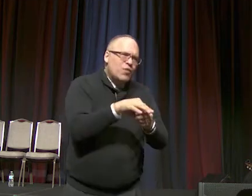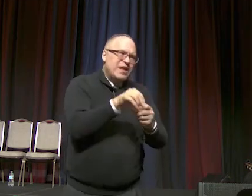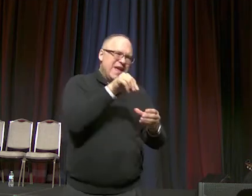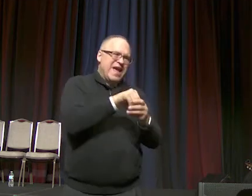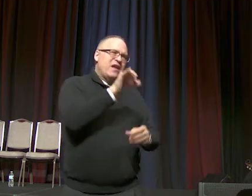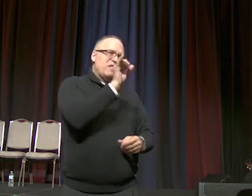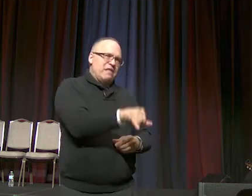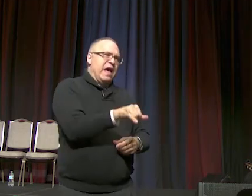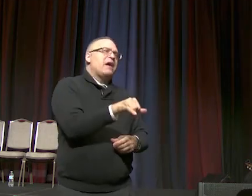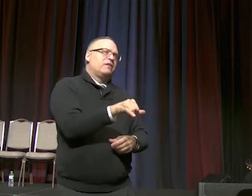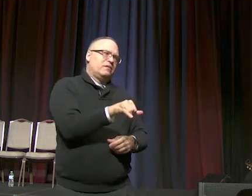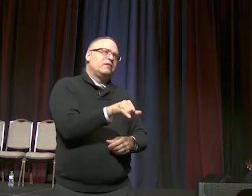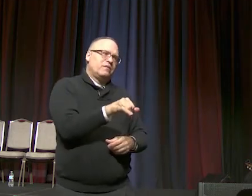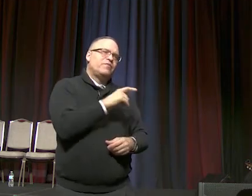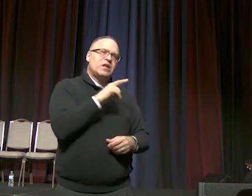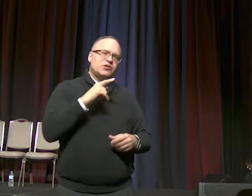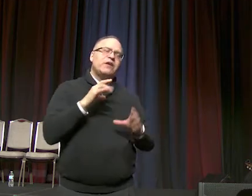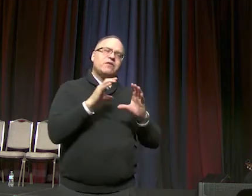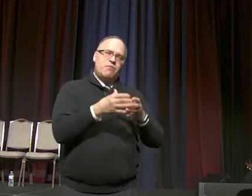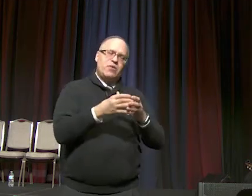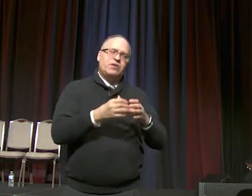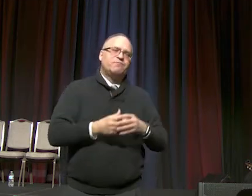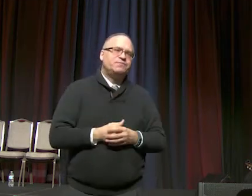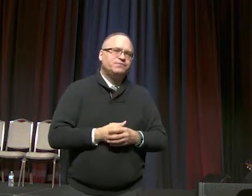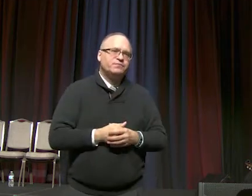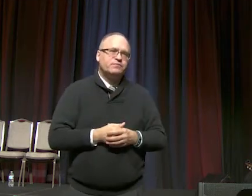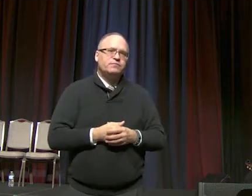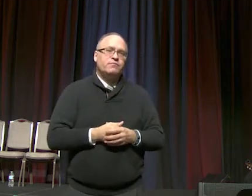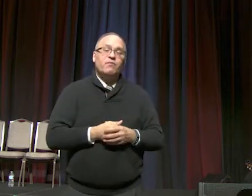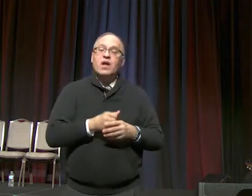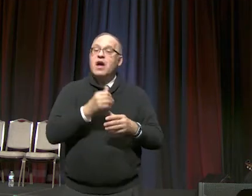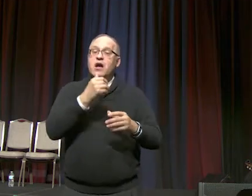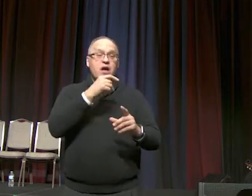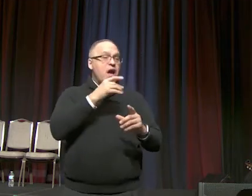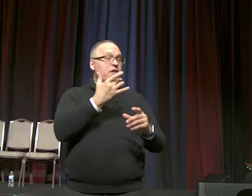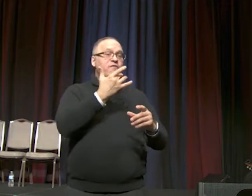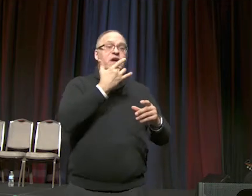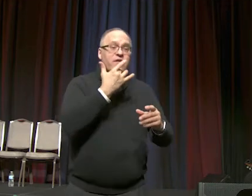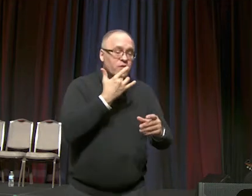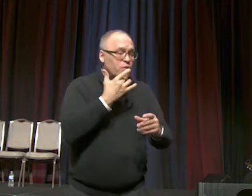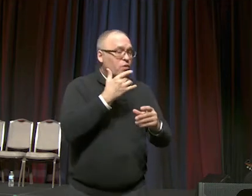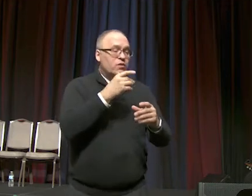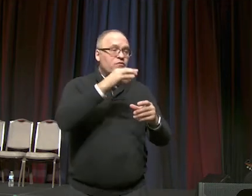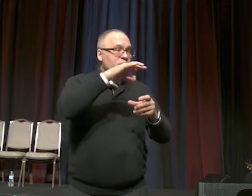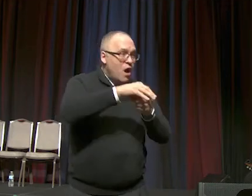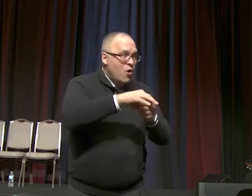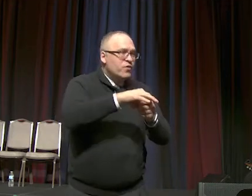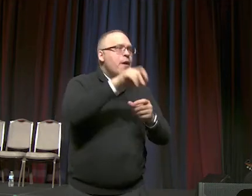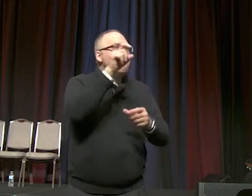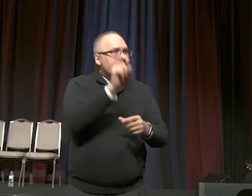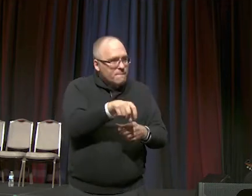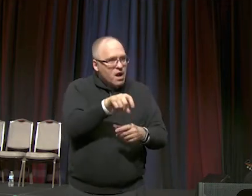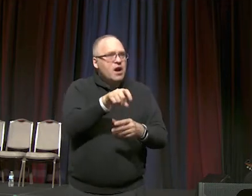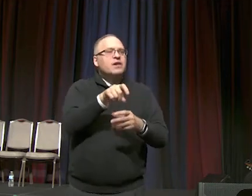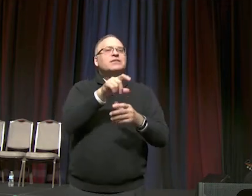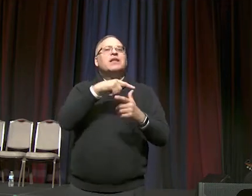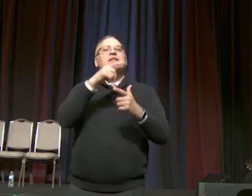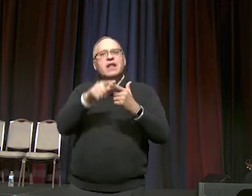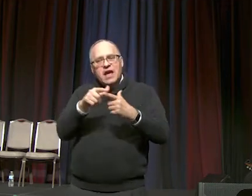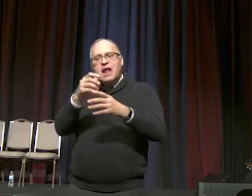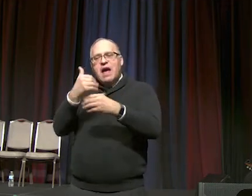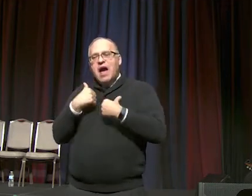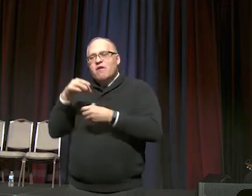committee. Everything that is a positive vote must receive a vote in the plenary